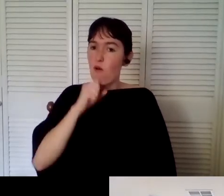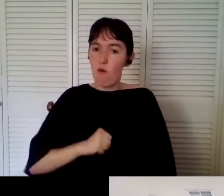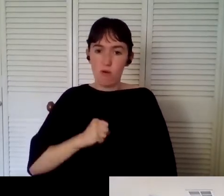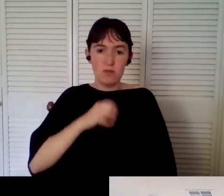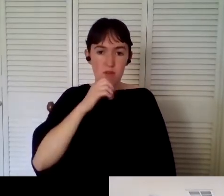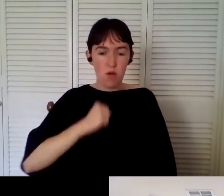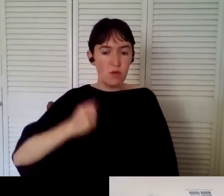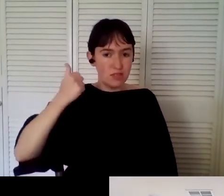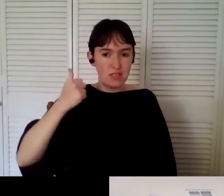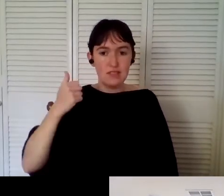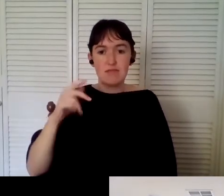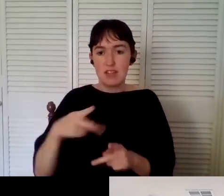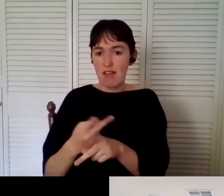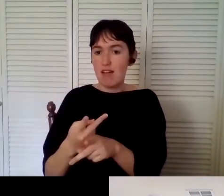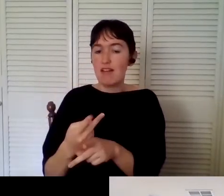arrow or atlatl.